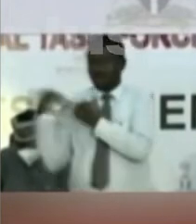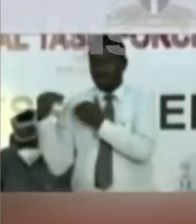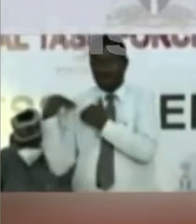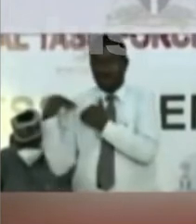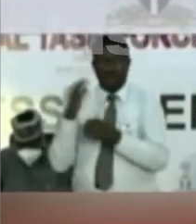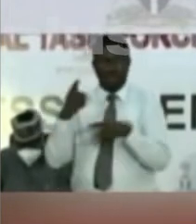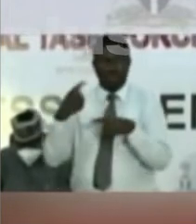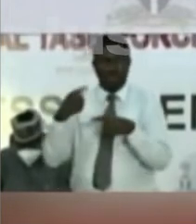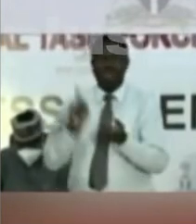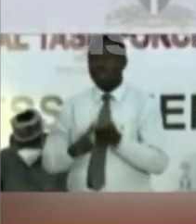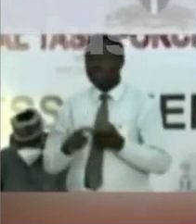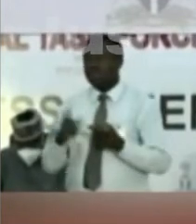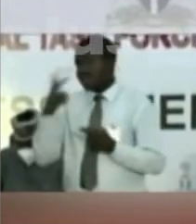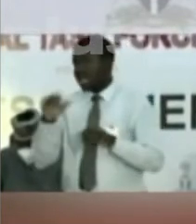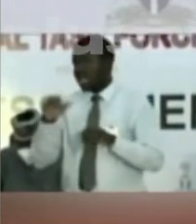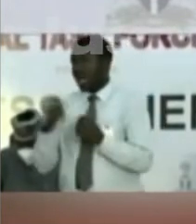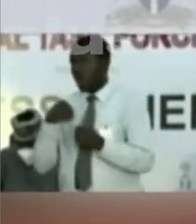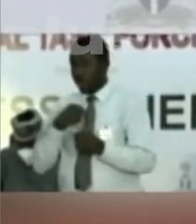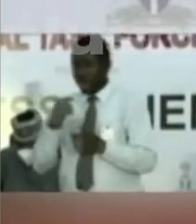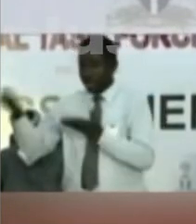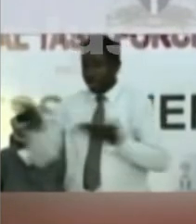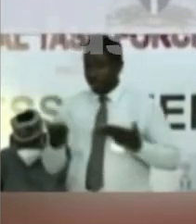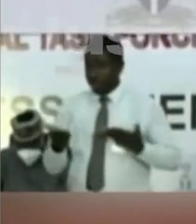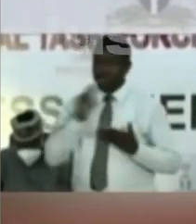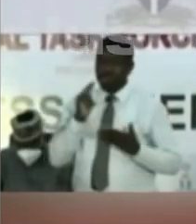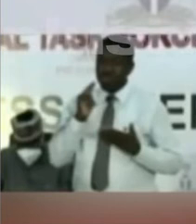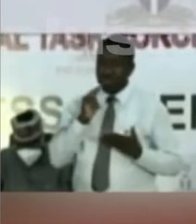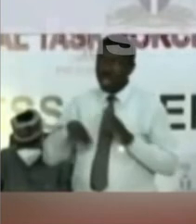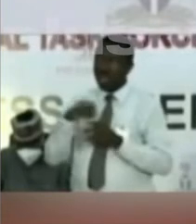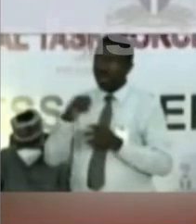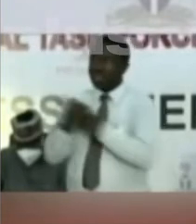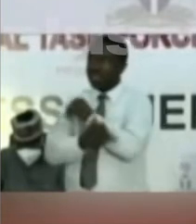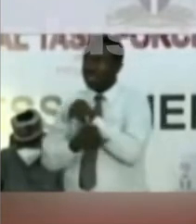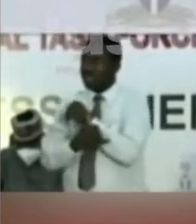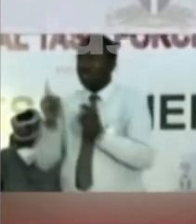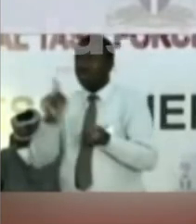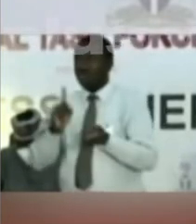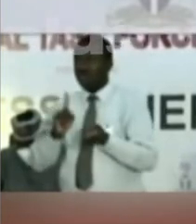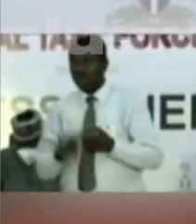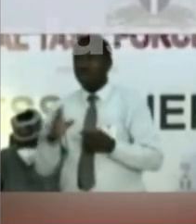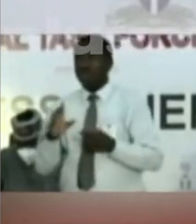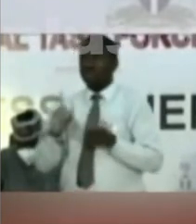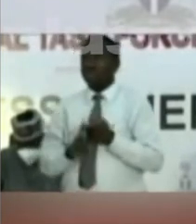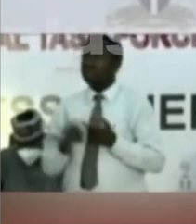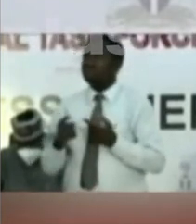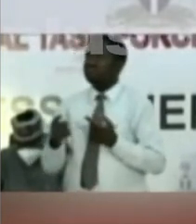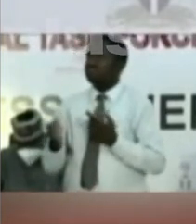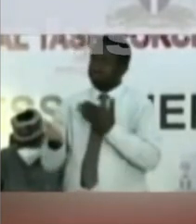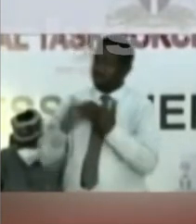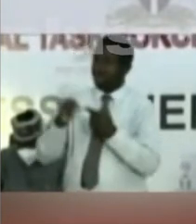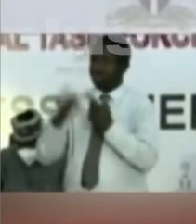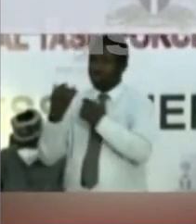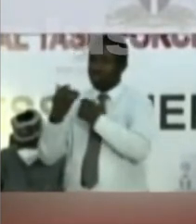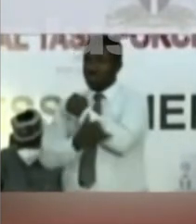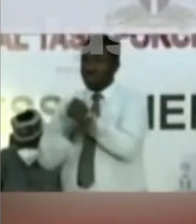COVID-19 in Abuja on Wednesday, said 67 persons had already arrived at the country's land border. The minister, who did